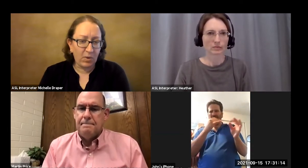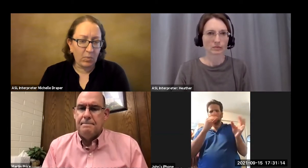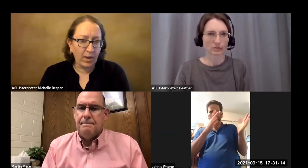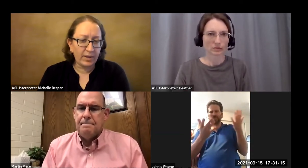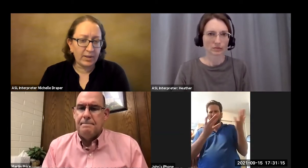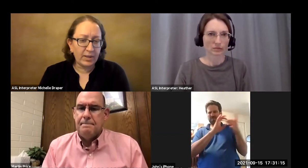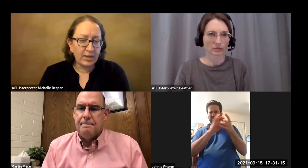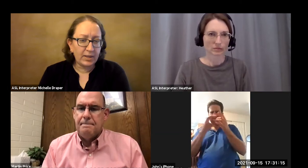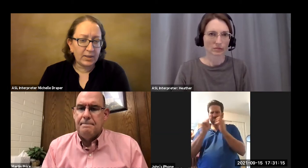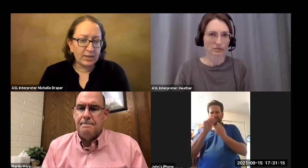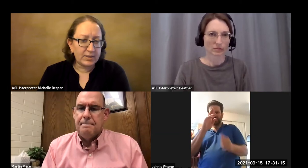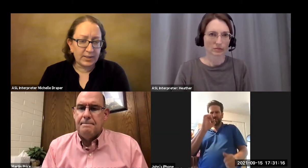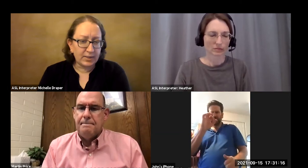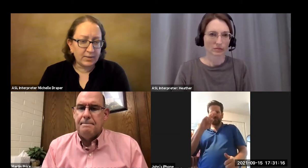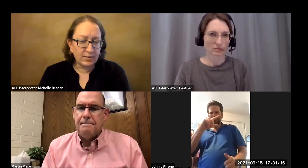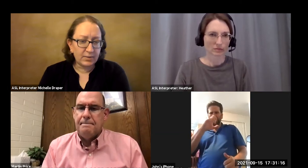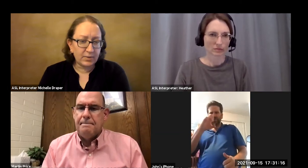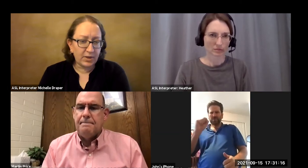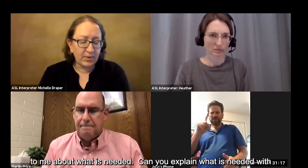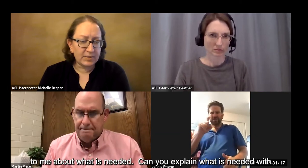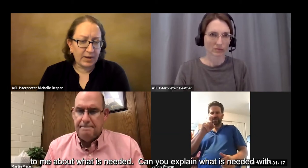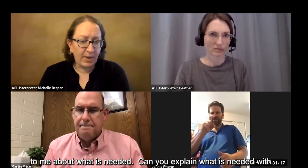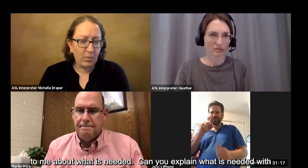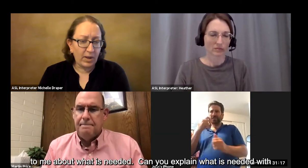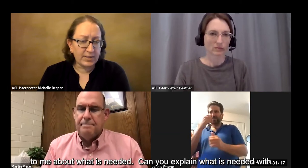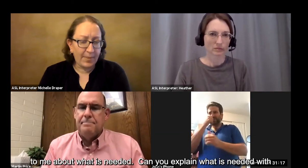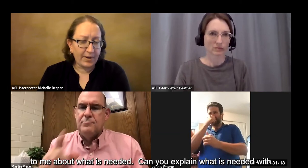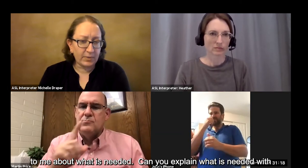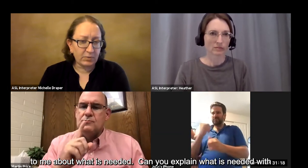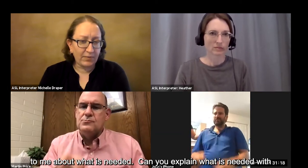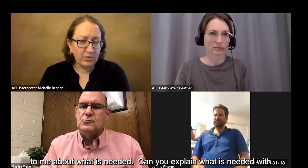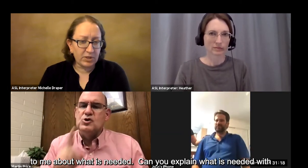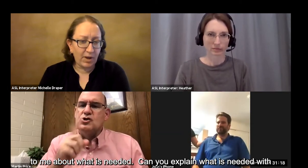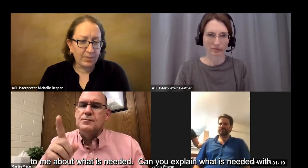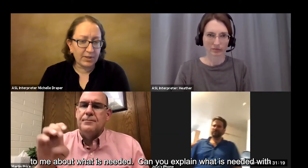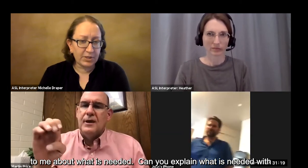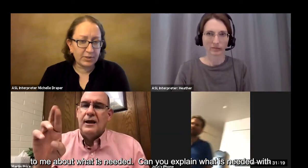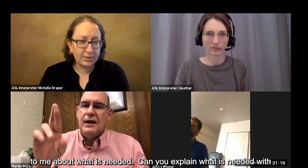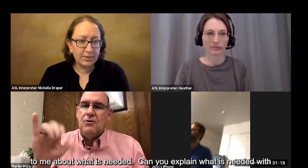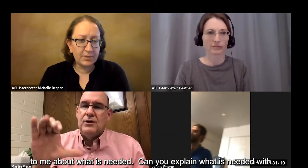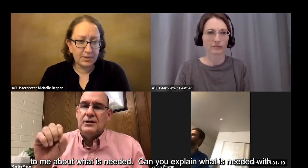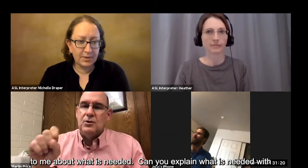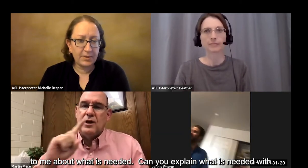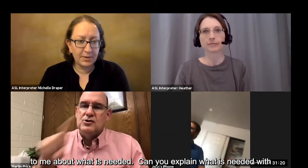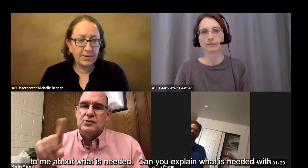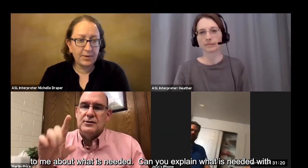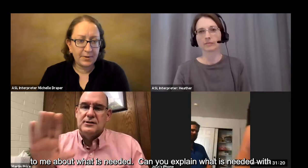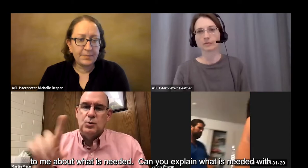clear to me about what is needed. Can you explain about what's happening with the refugee population?